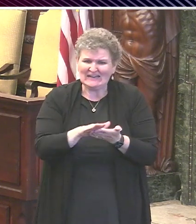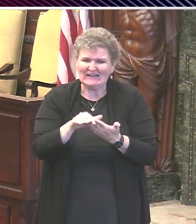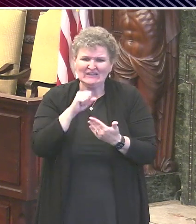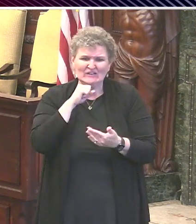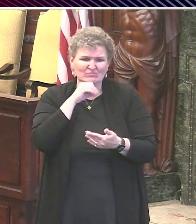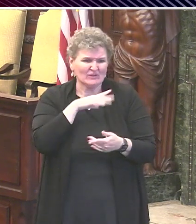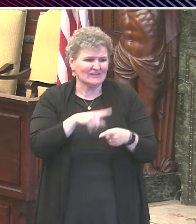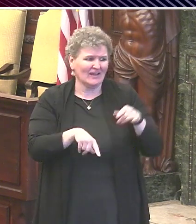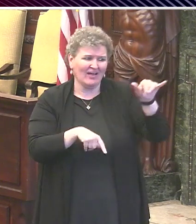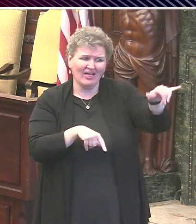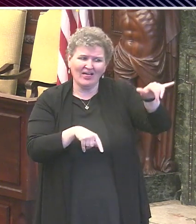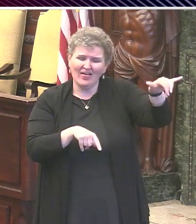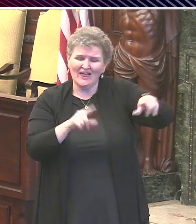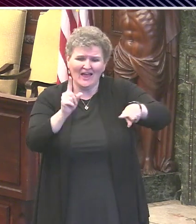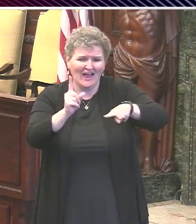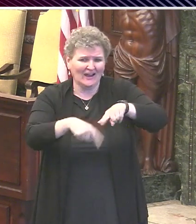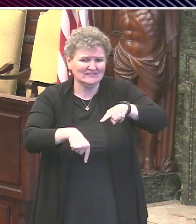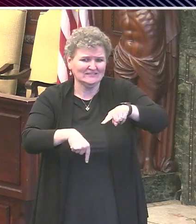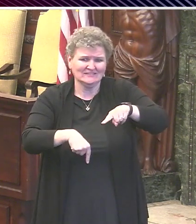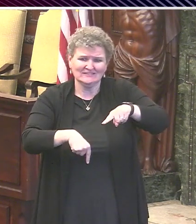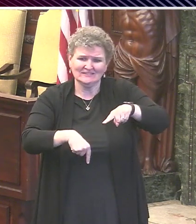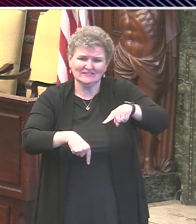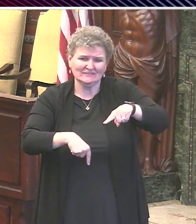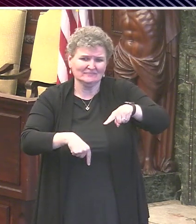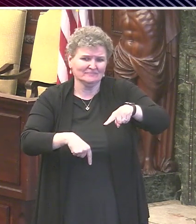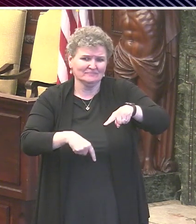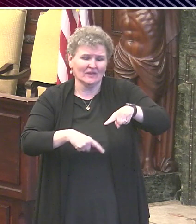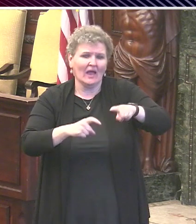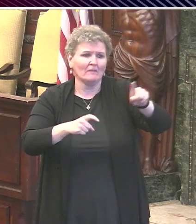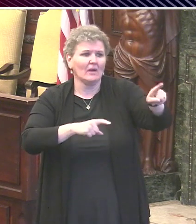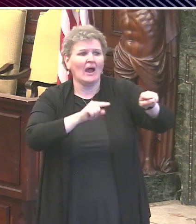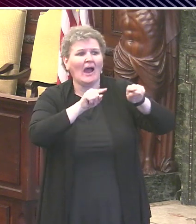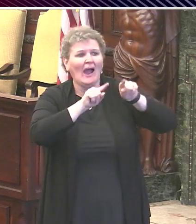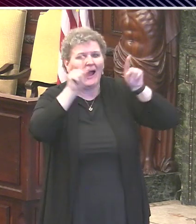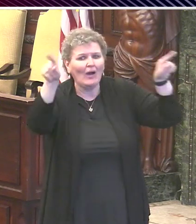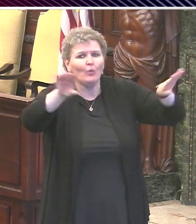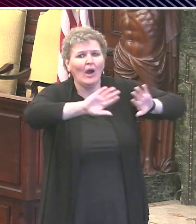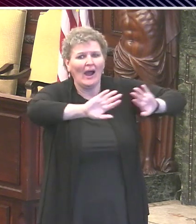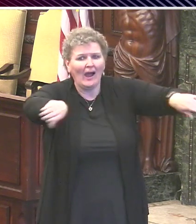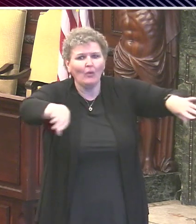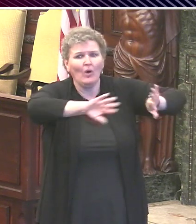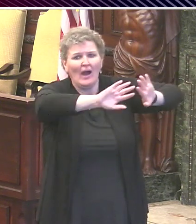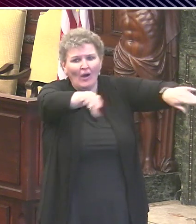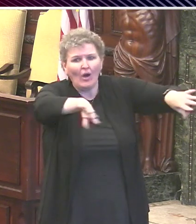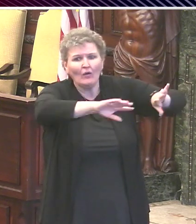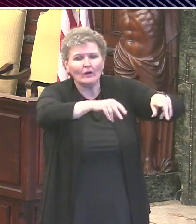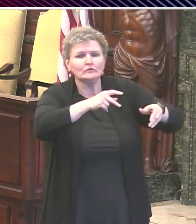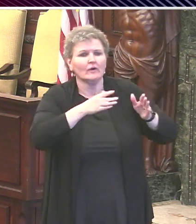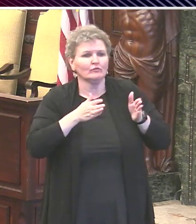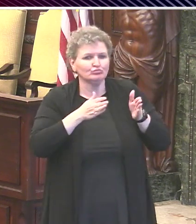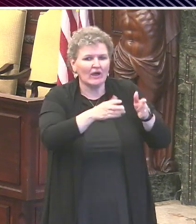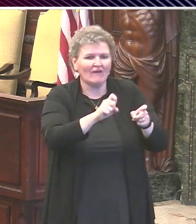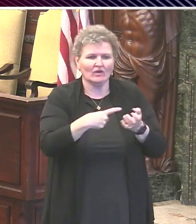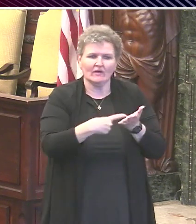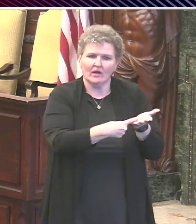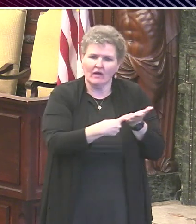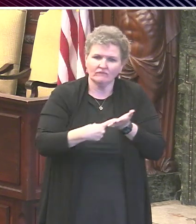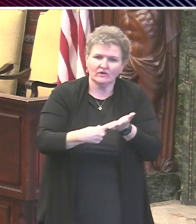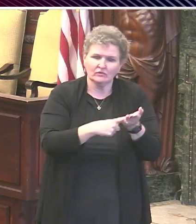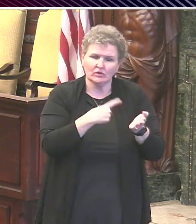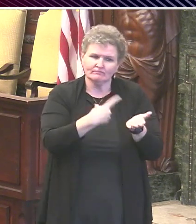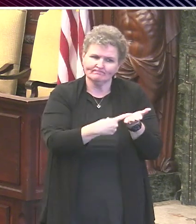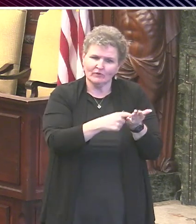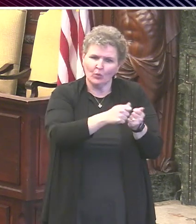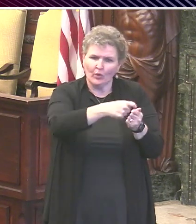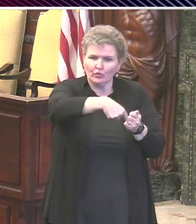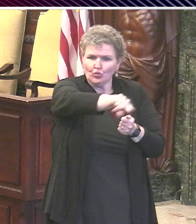going in today and removing people, we wanted to make an additional effort to have additional conversation and dialogue with people to try to get them to the